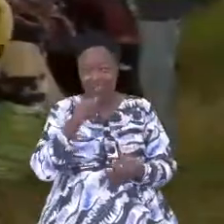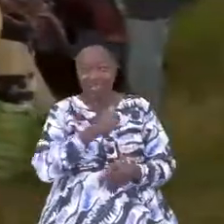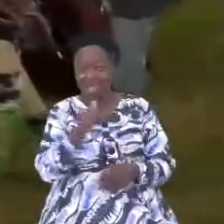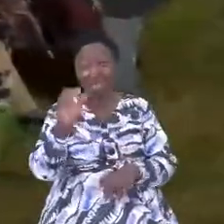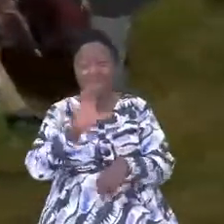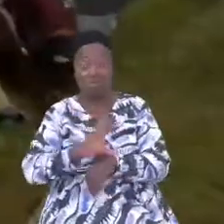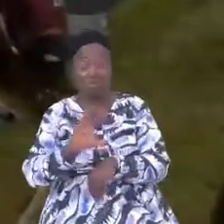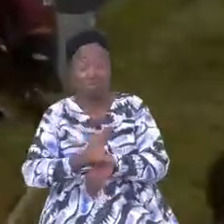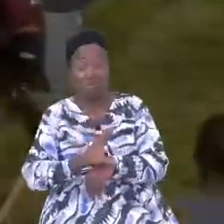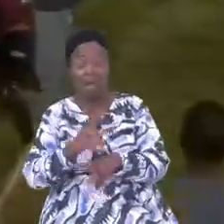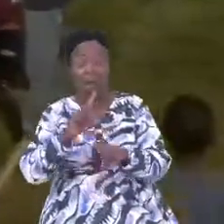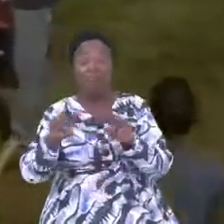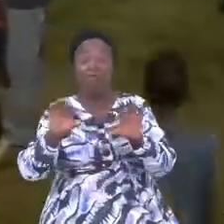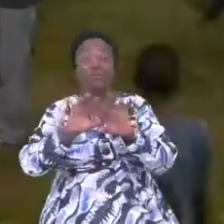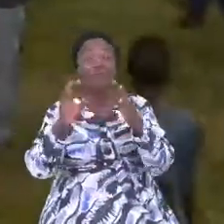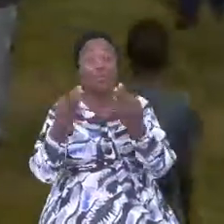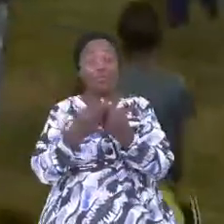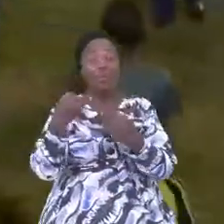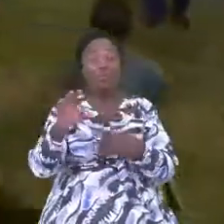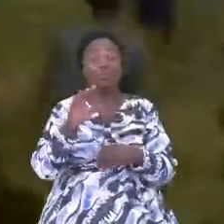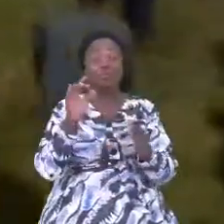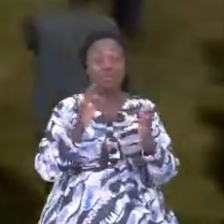a family of Jesus.